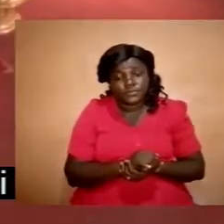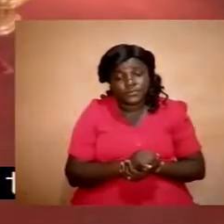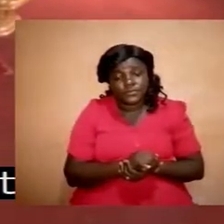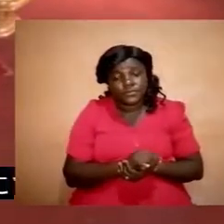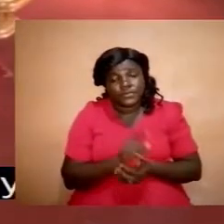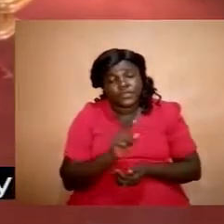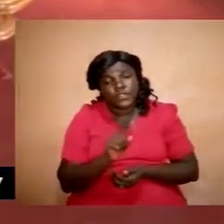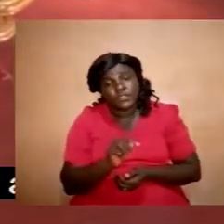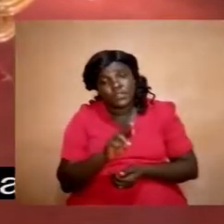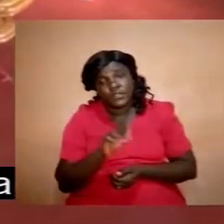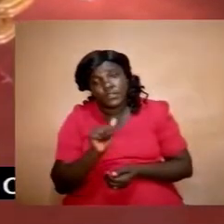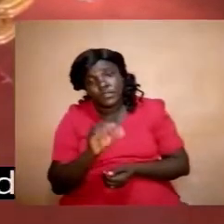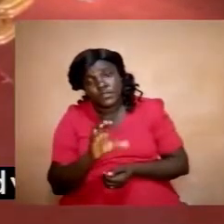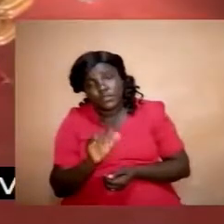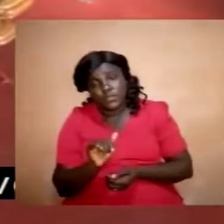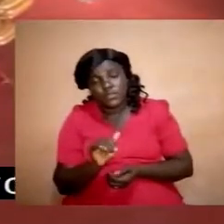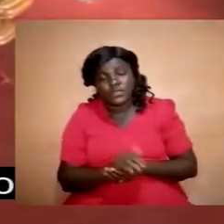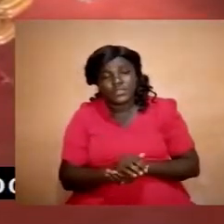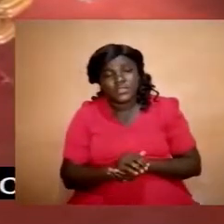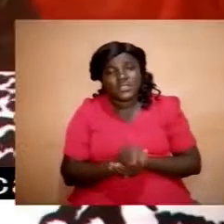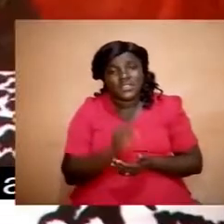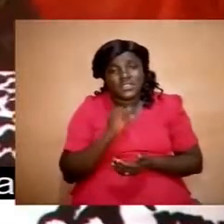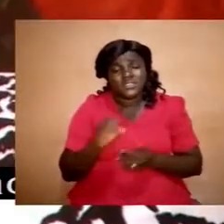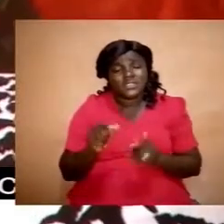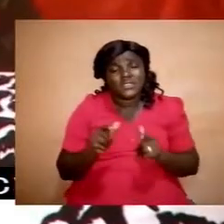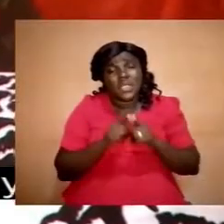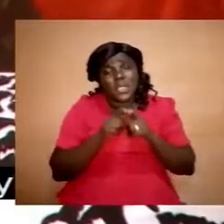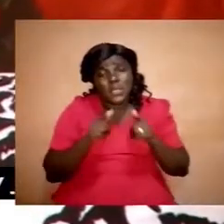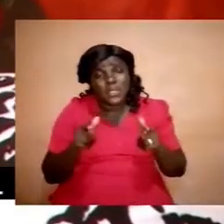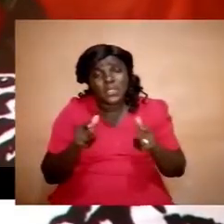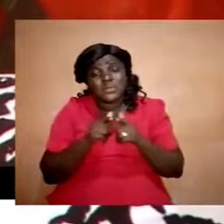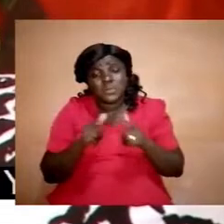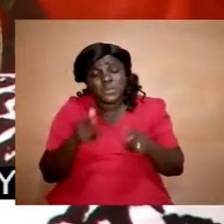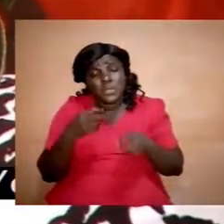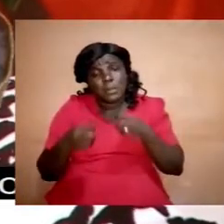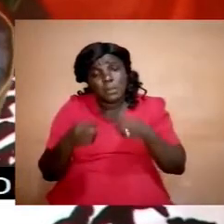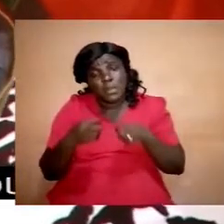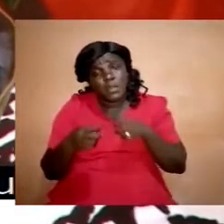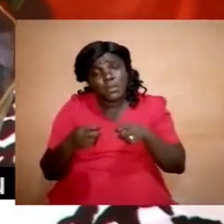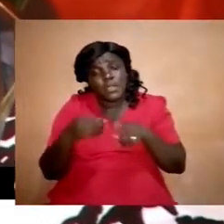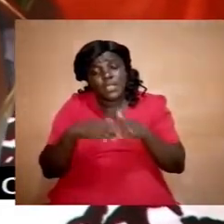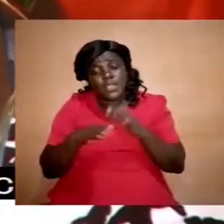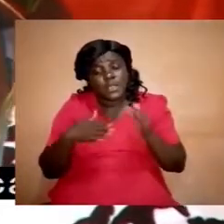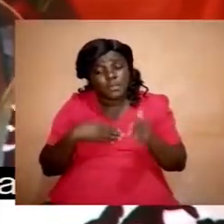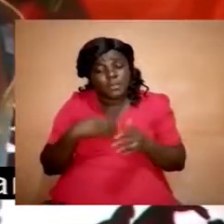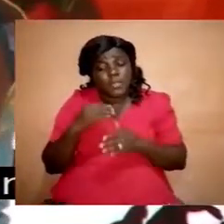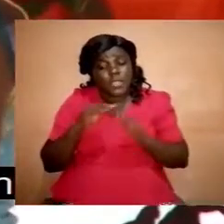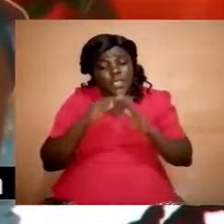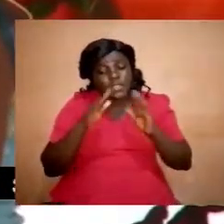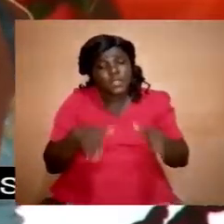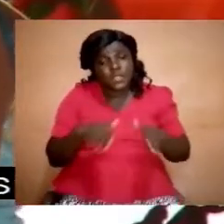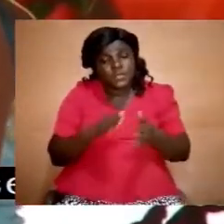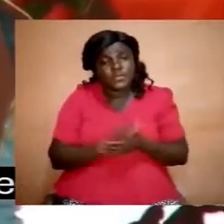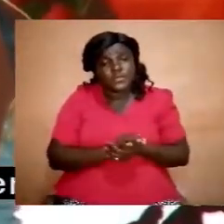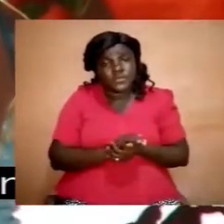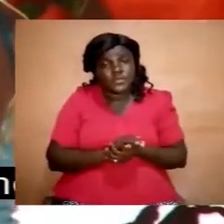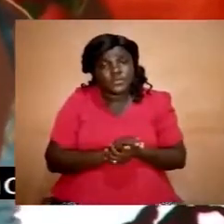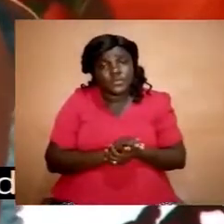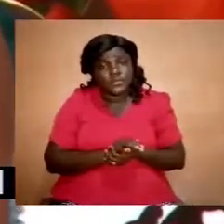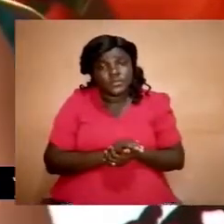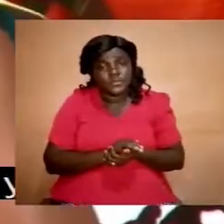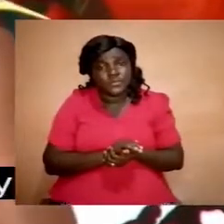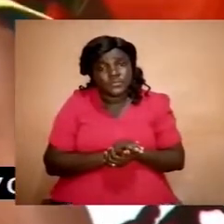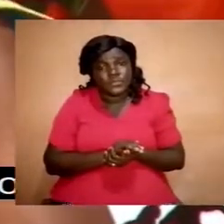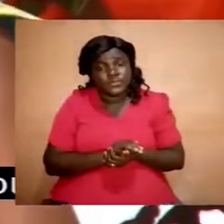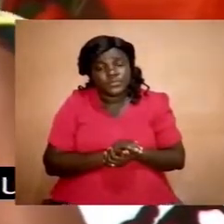Tracy, there is a humongous storm brewing in my house. There is a gigantic